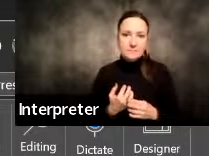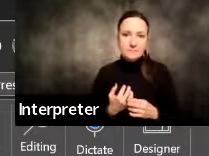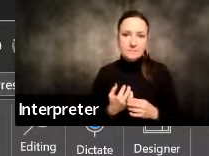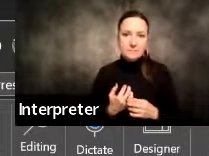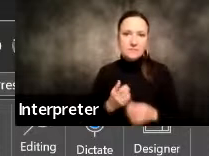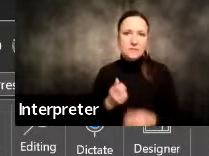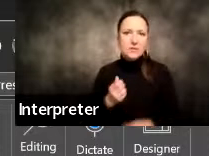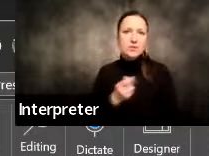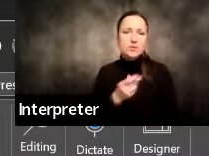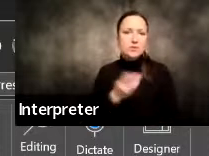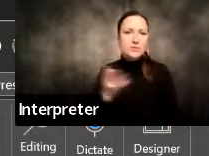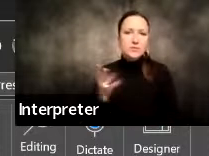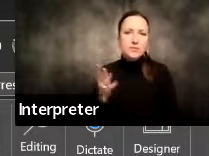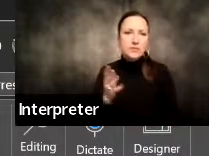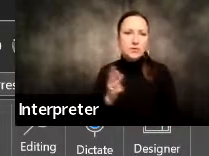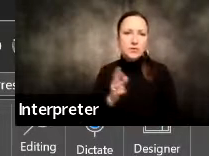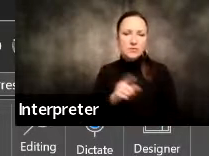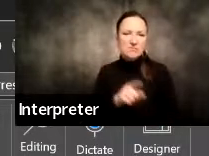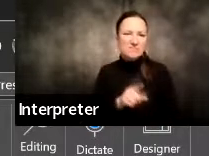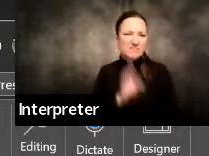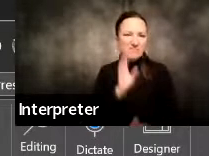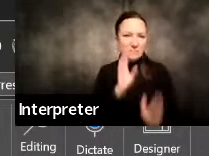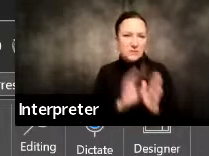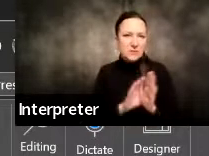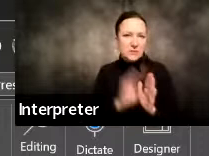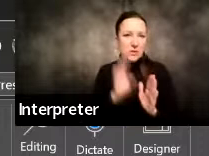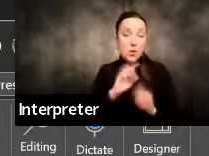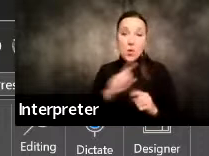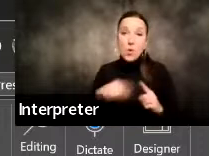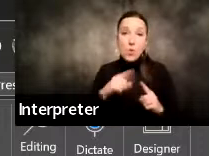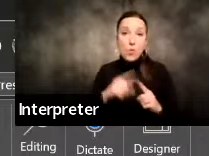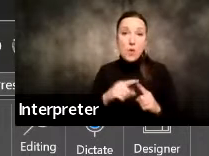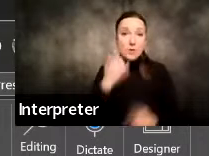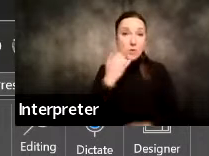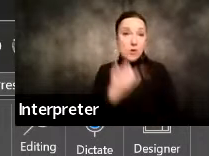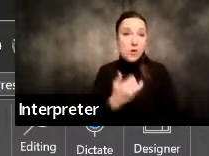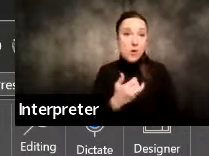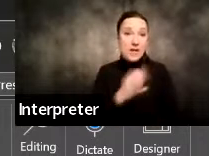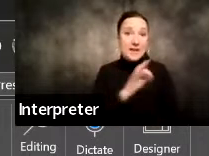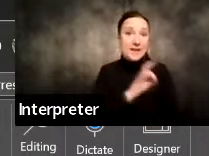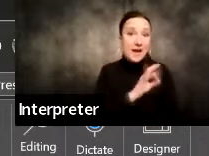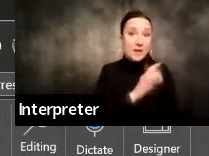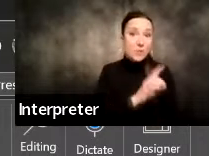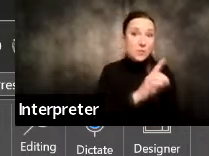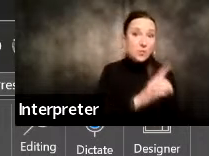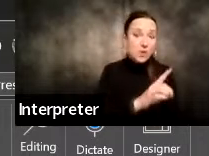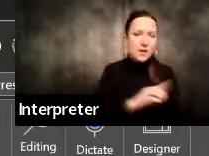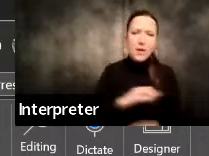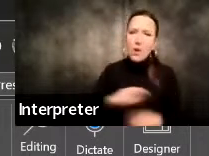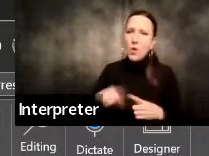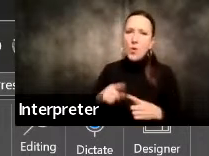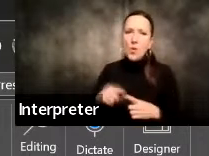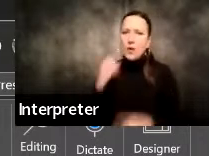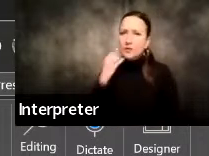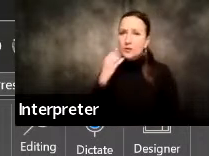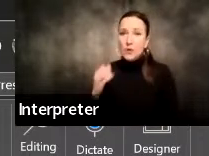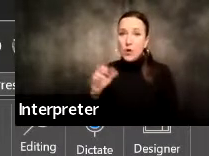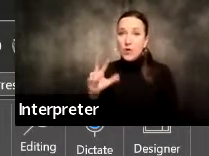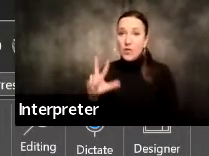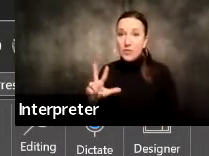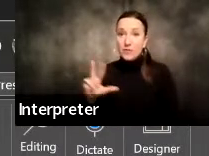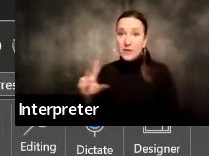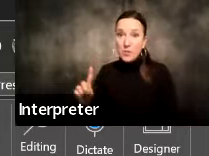show everyone when to call 911 and to call 311. Calling 911 is for crimes in progress,